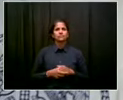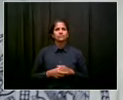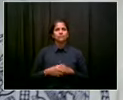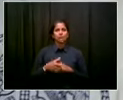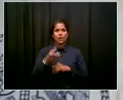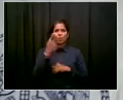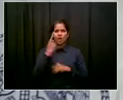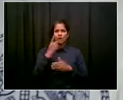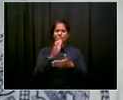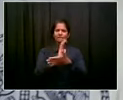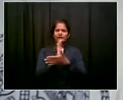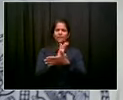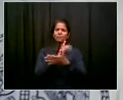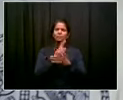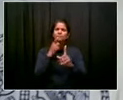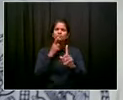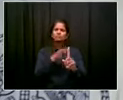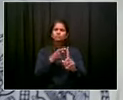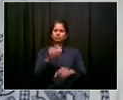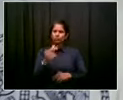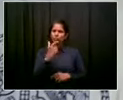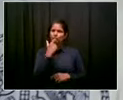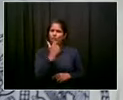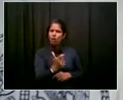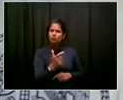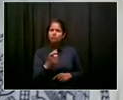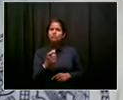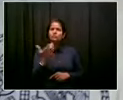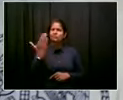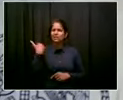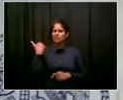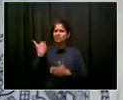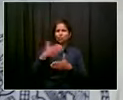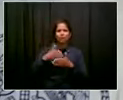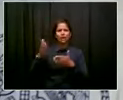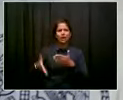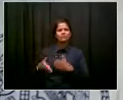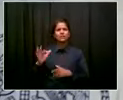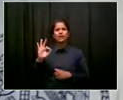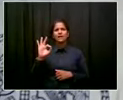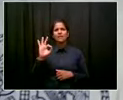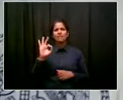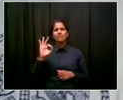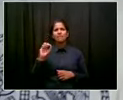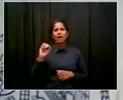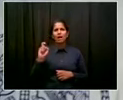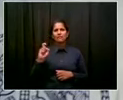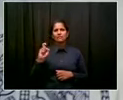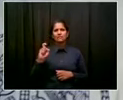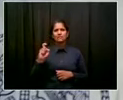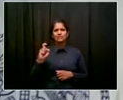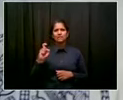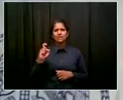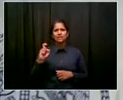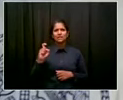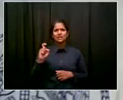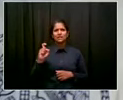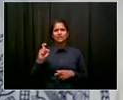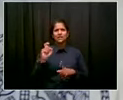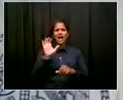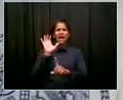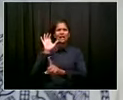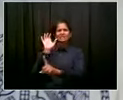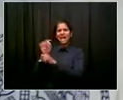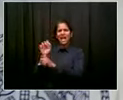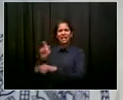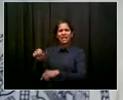fox attacking a turkey um i just wanted to get a sense of where the city is on addressing some of the wildlife concerns